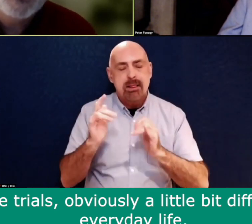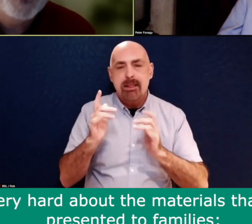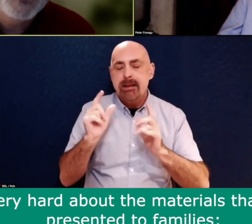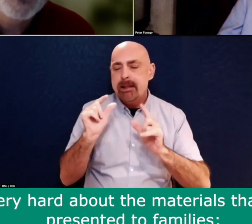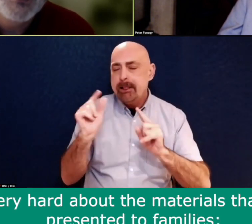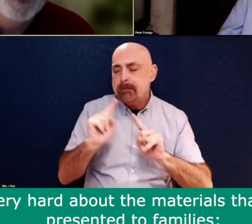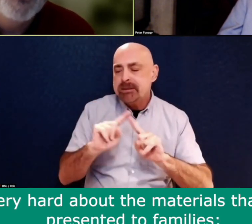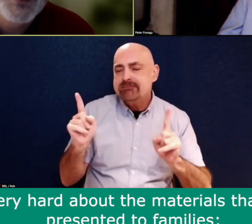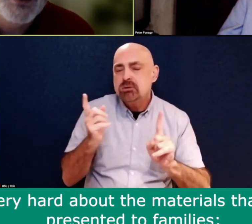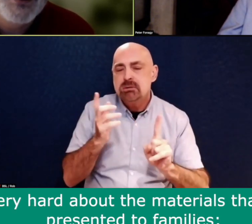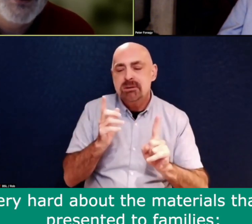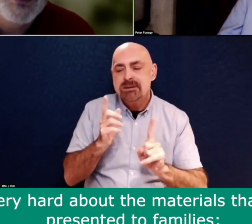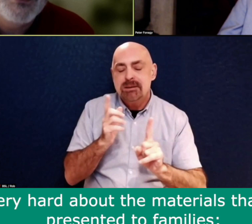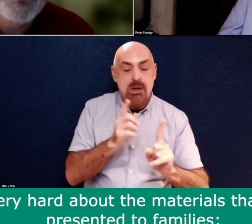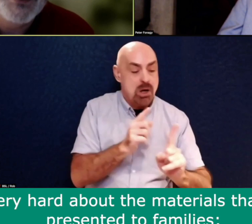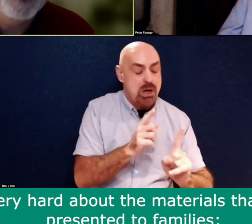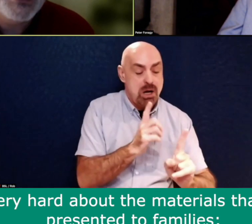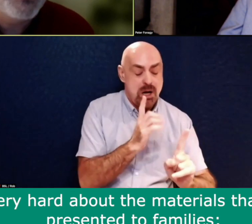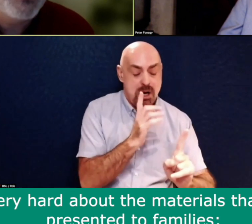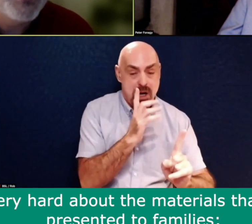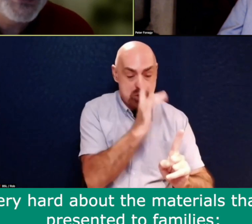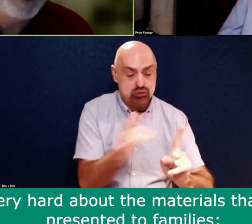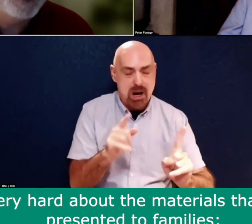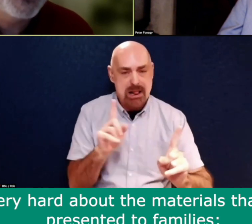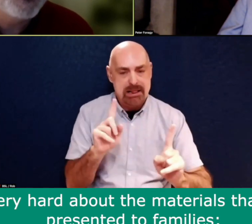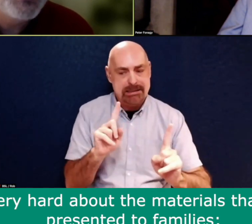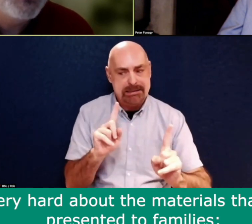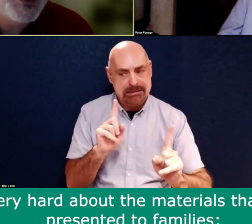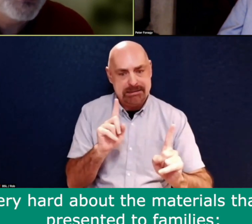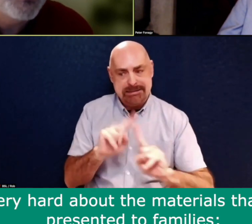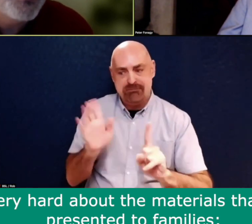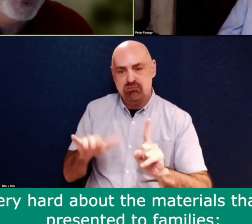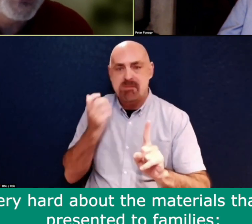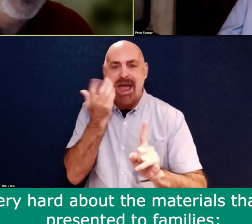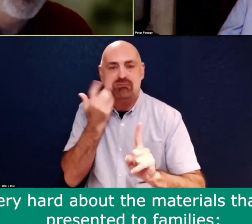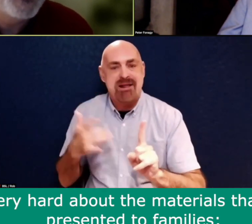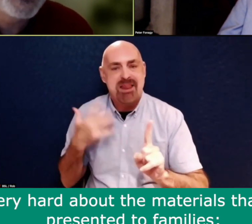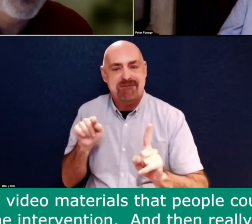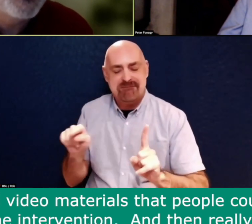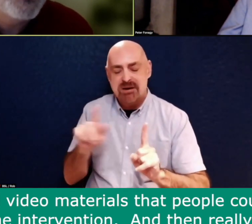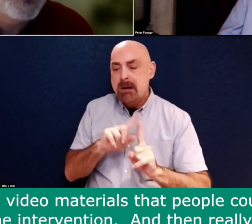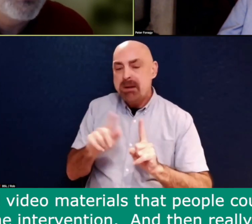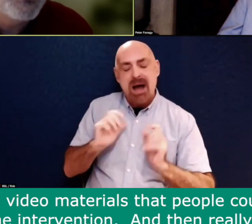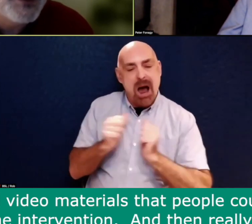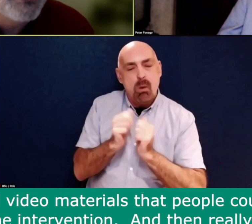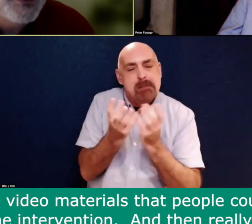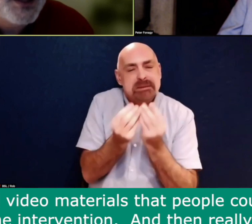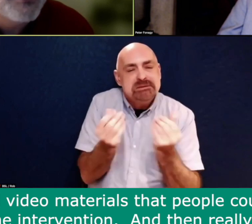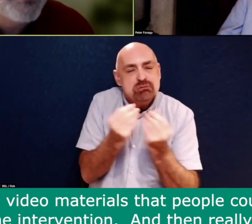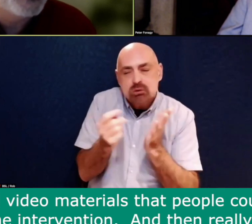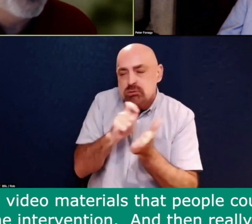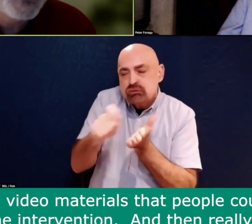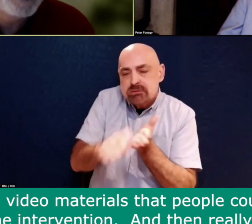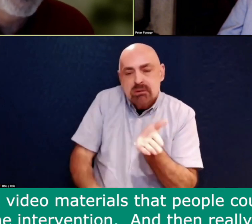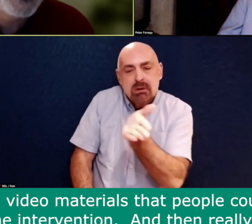everyday life, but we thought very hard about the materials that we had that were presented to families. So the written